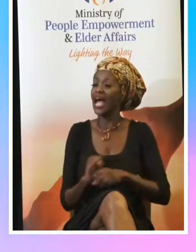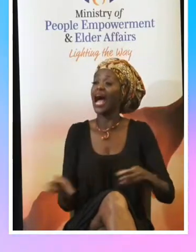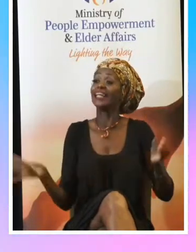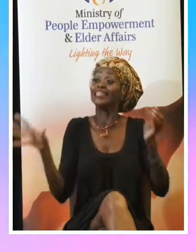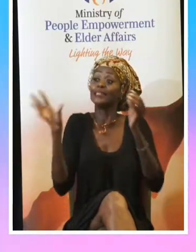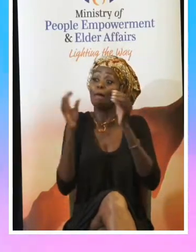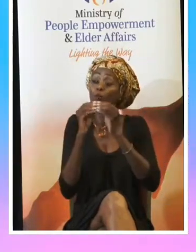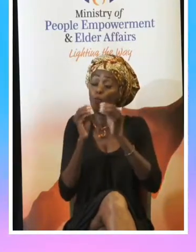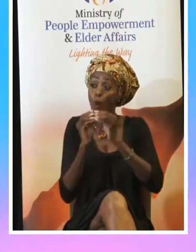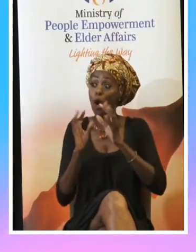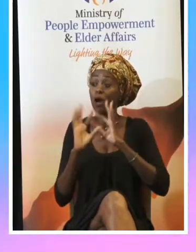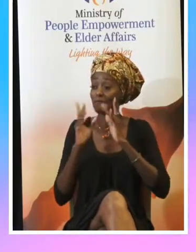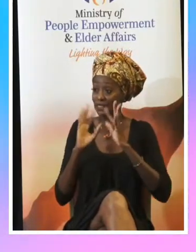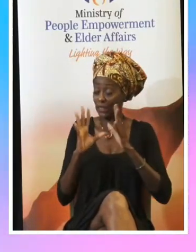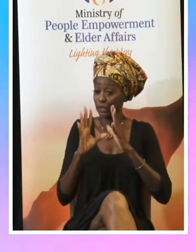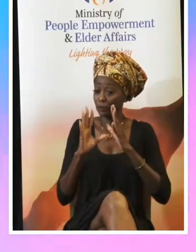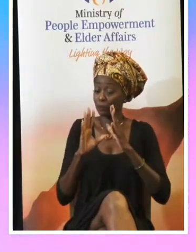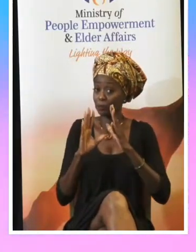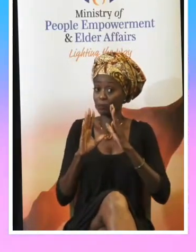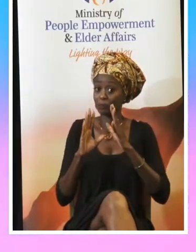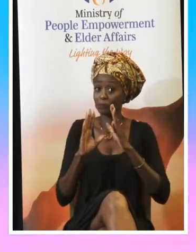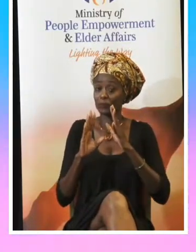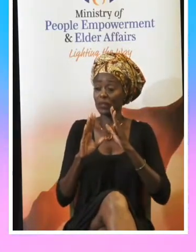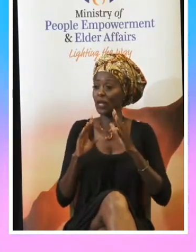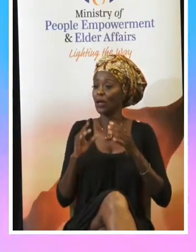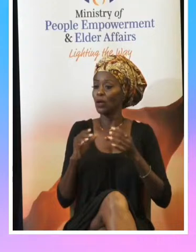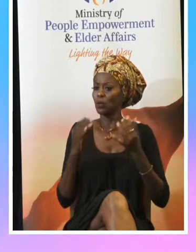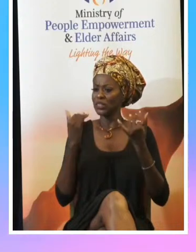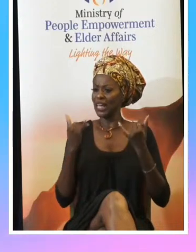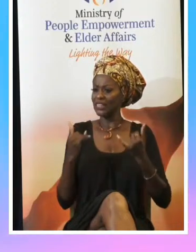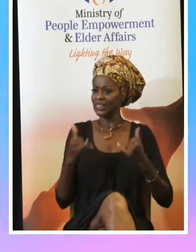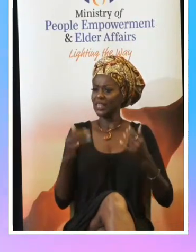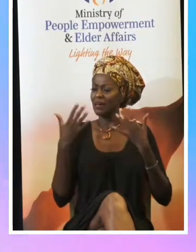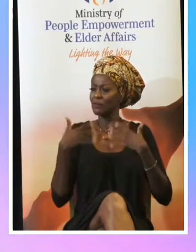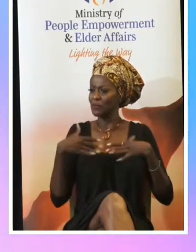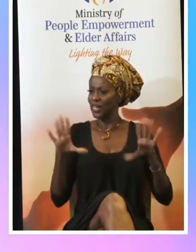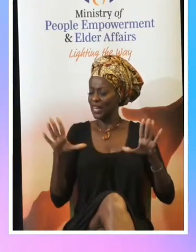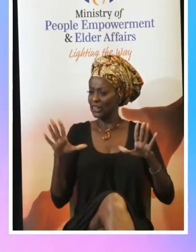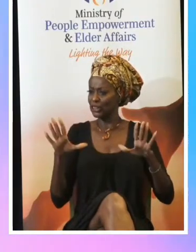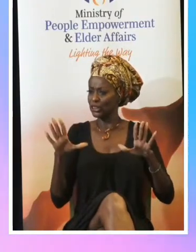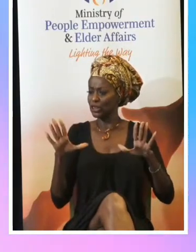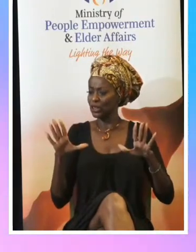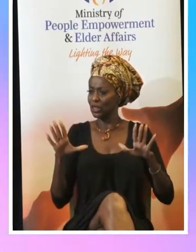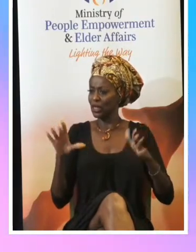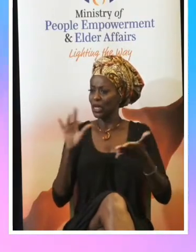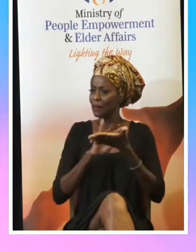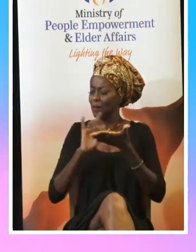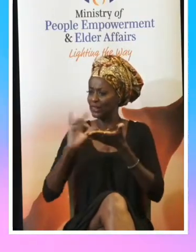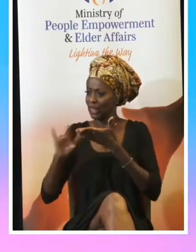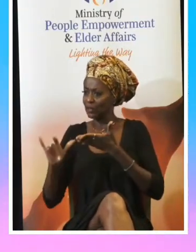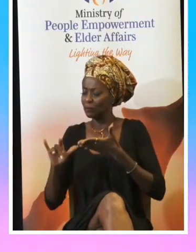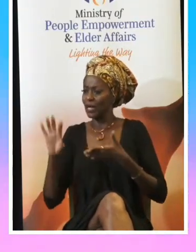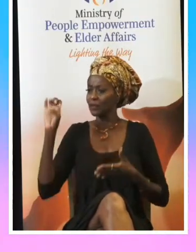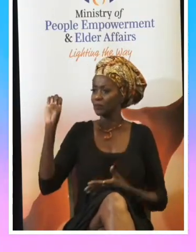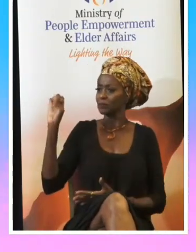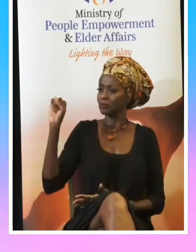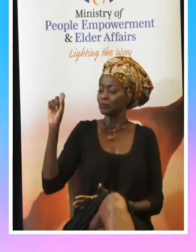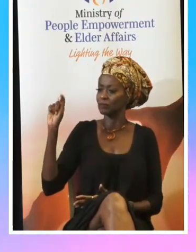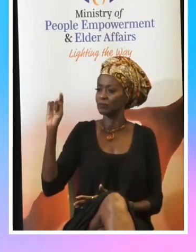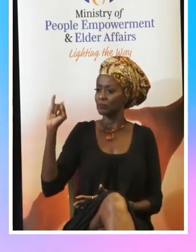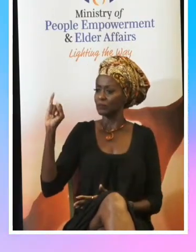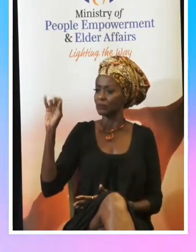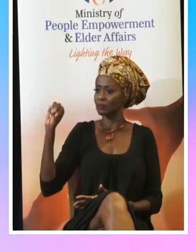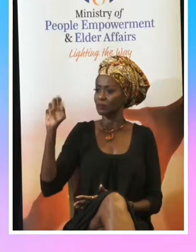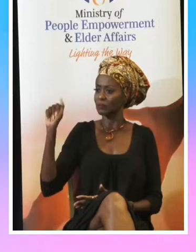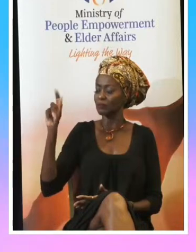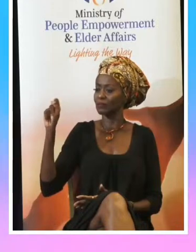because, you know, we just finished the budget and the estimates debate, and for the first time, I think you're getting more